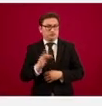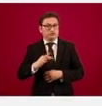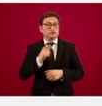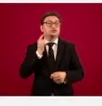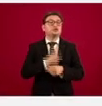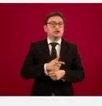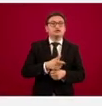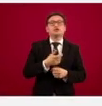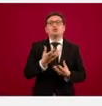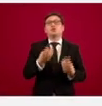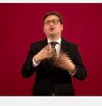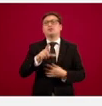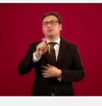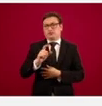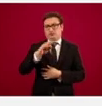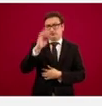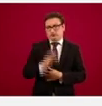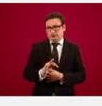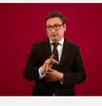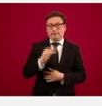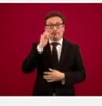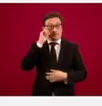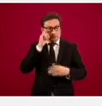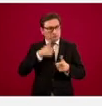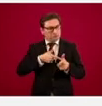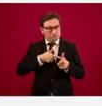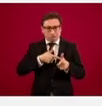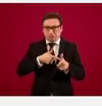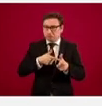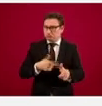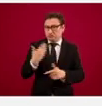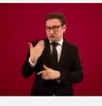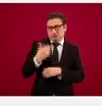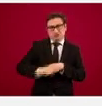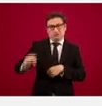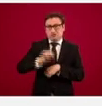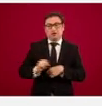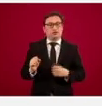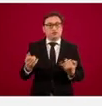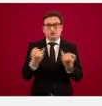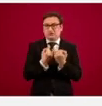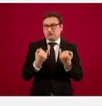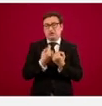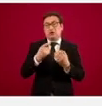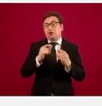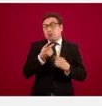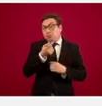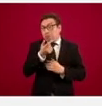Now we can see how the highest point of positivity rate for the COVID-19